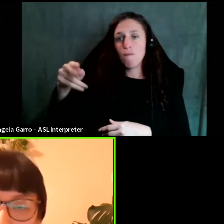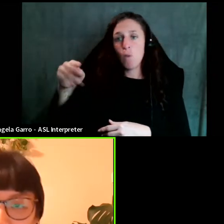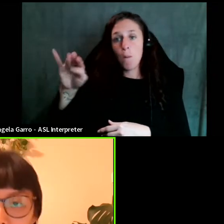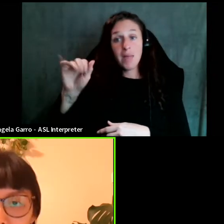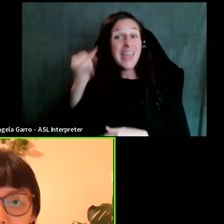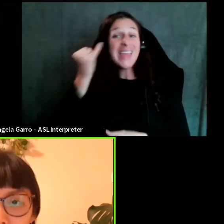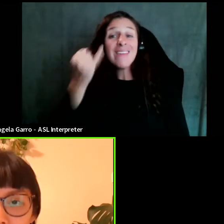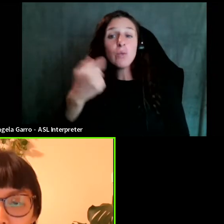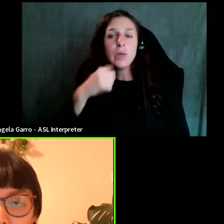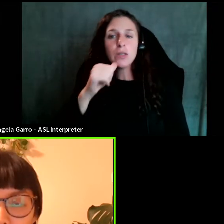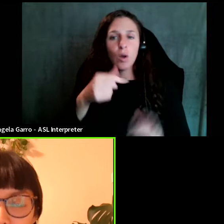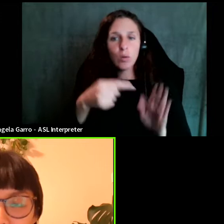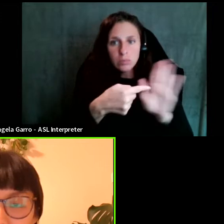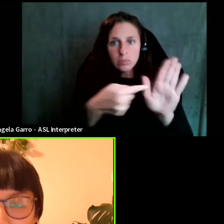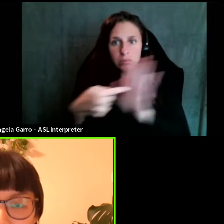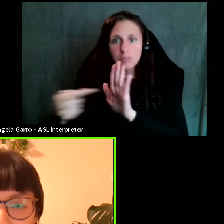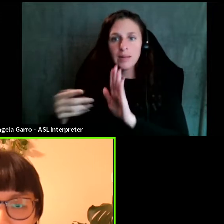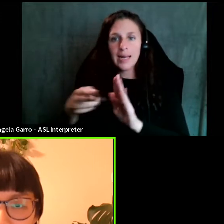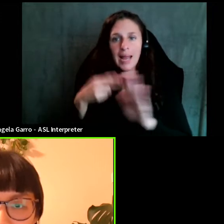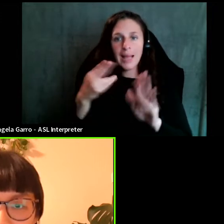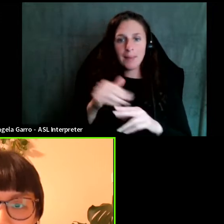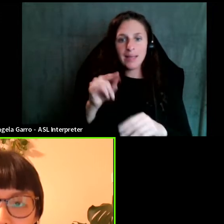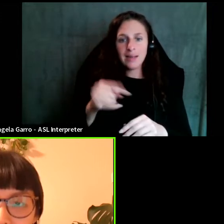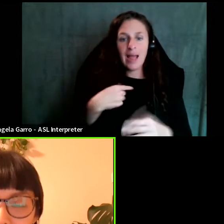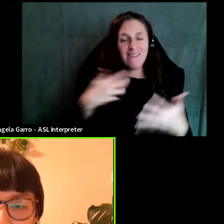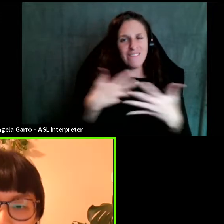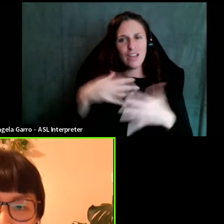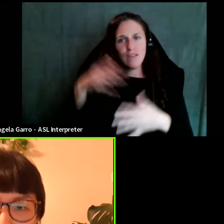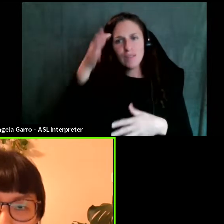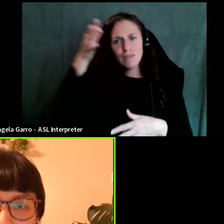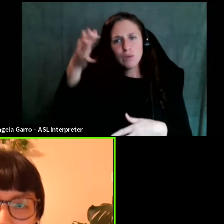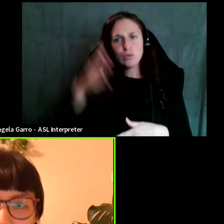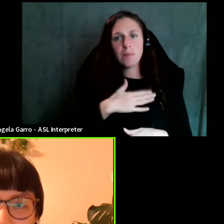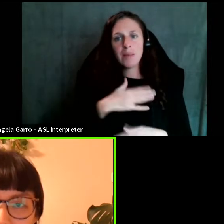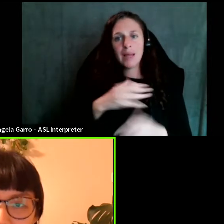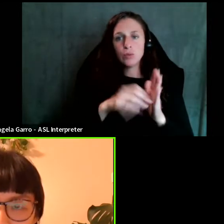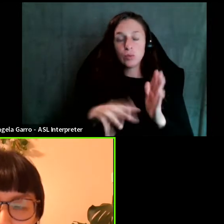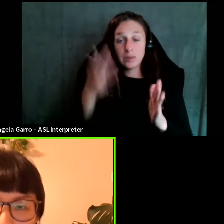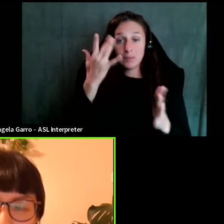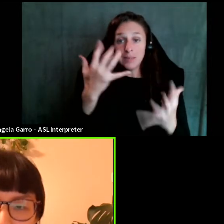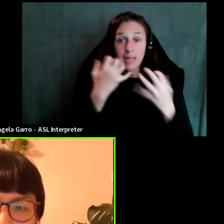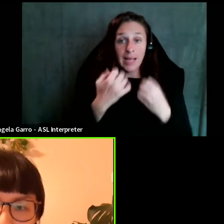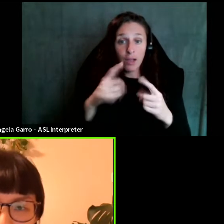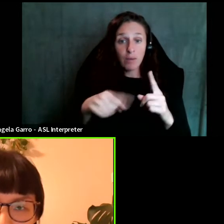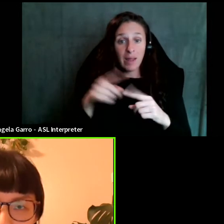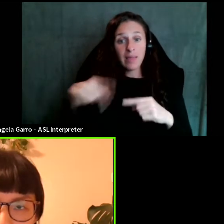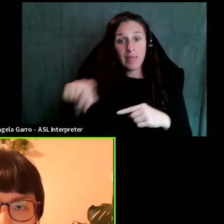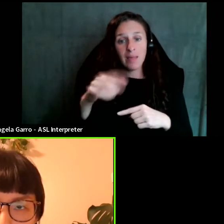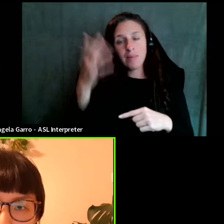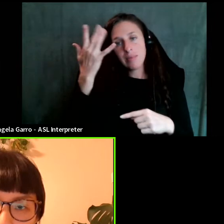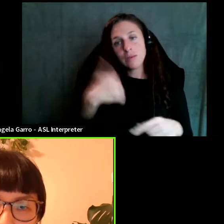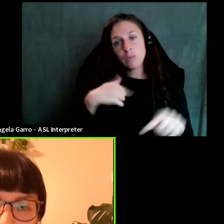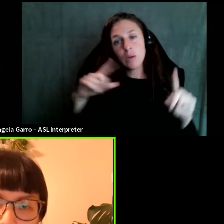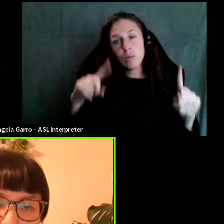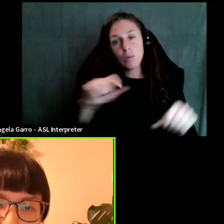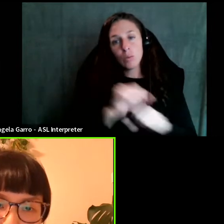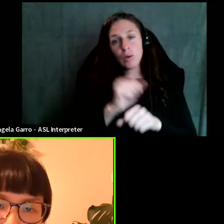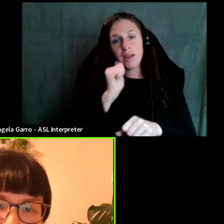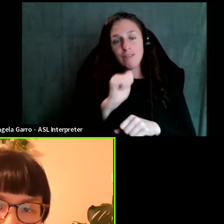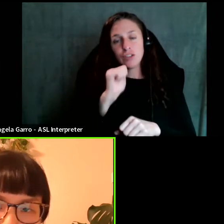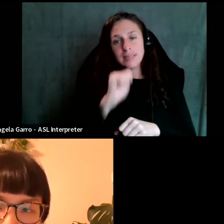I fear for the future of my students because I care about them, and that's why I go to work every single day. Thank